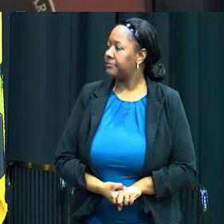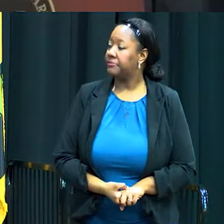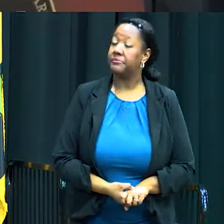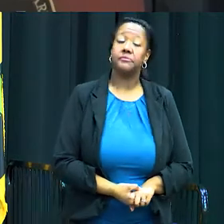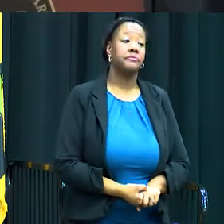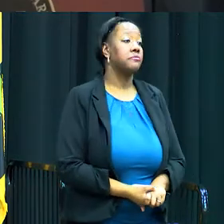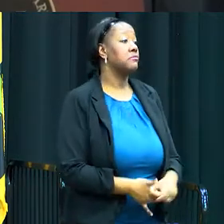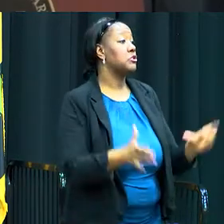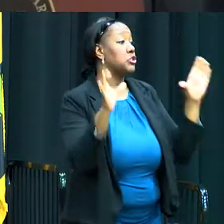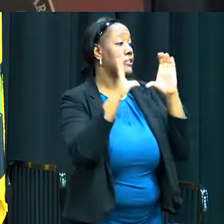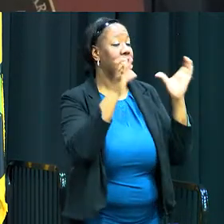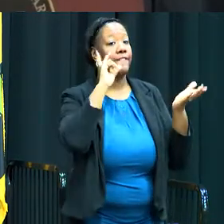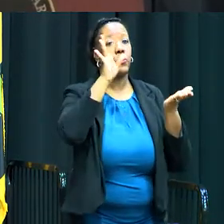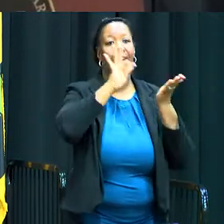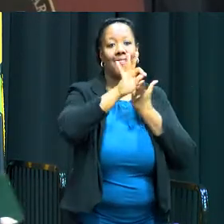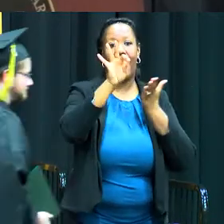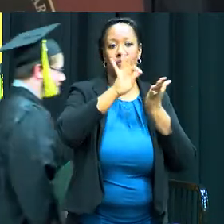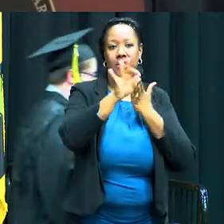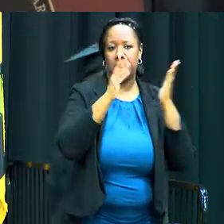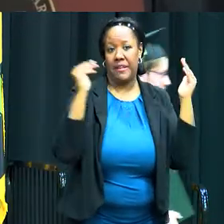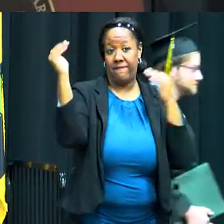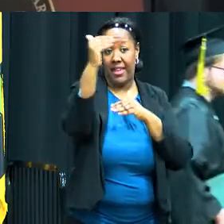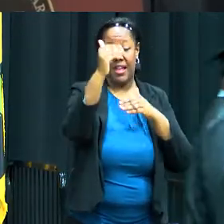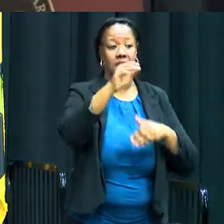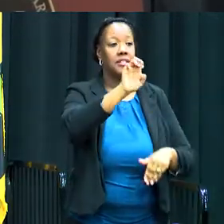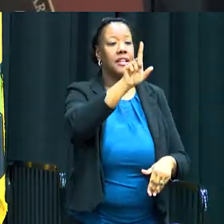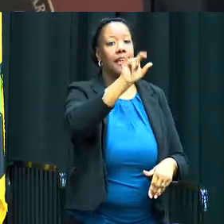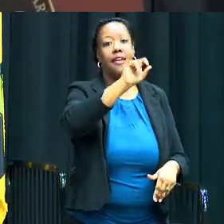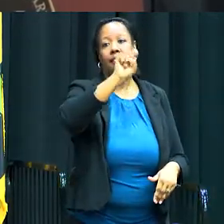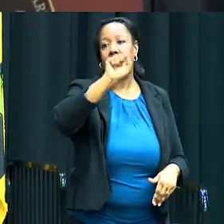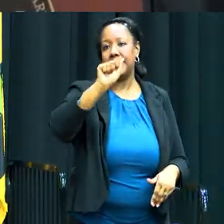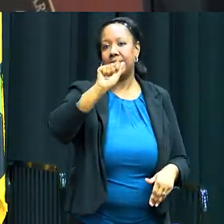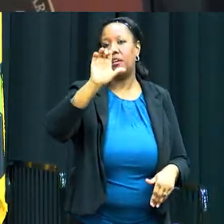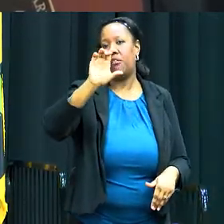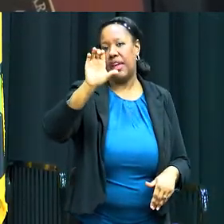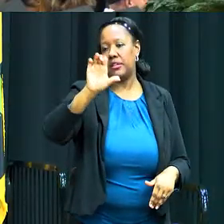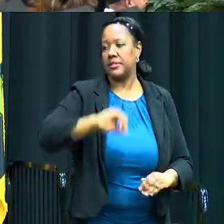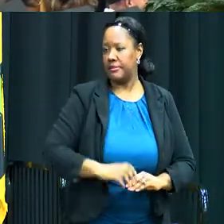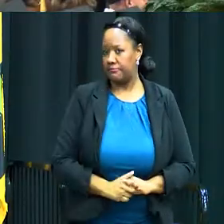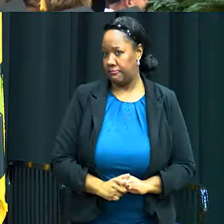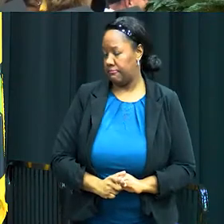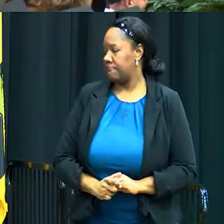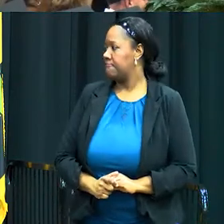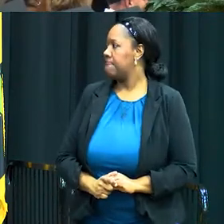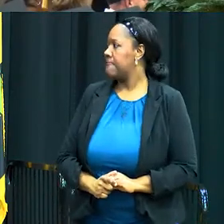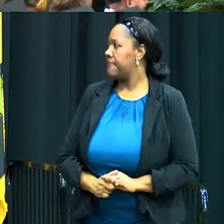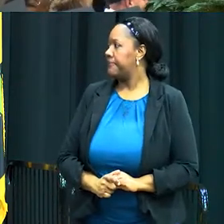Conferring certificates in accounting advanced, Alyssa R. Case.